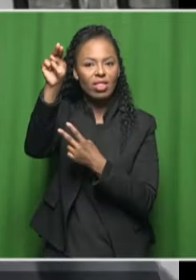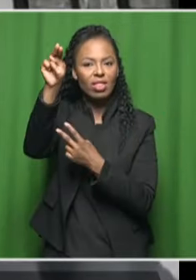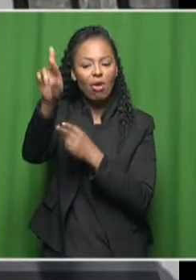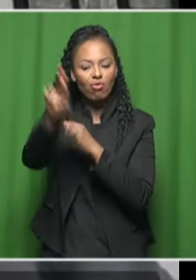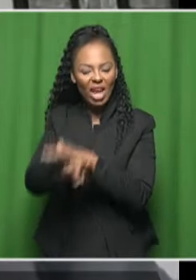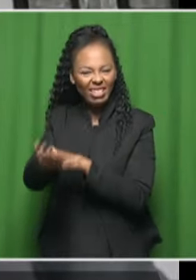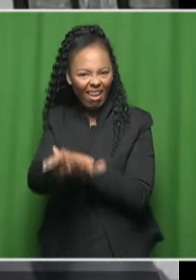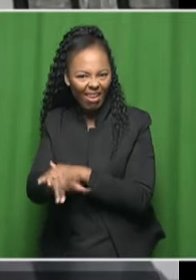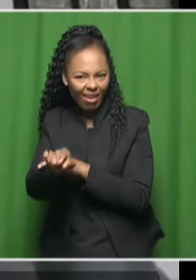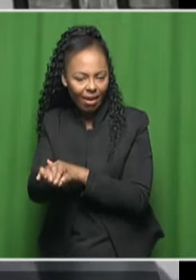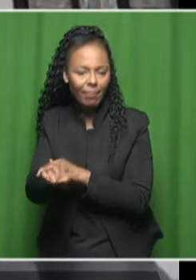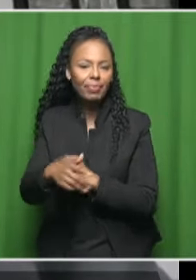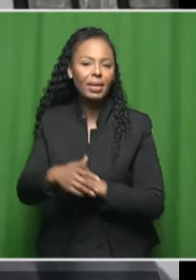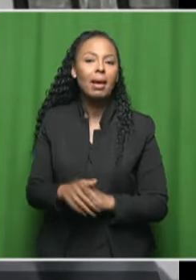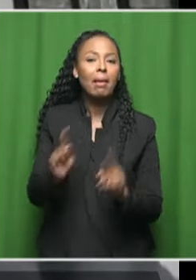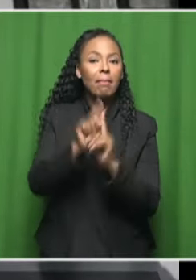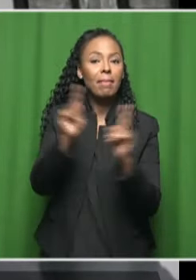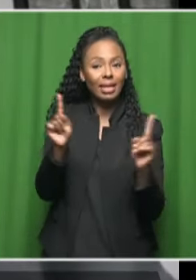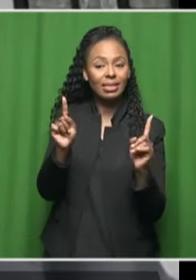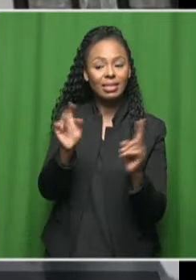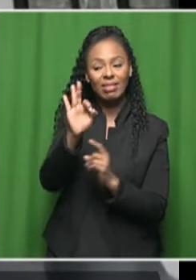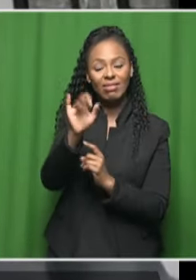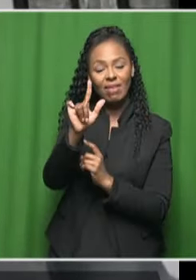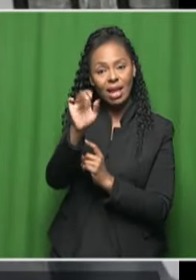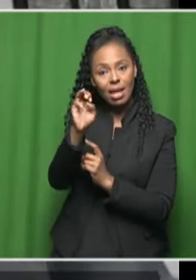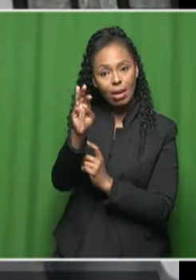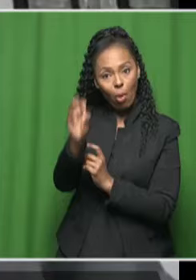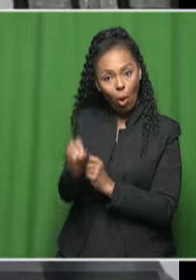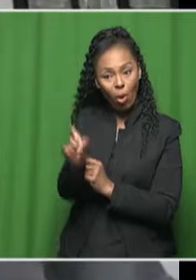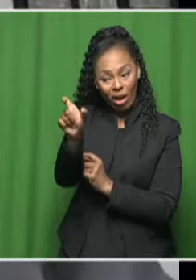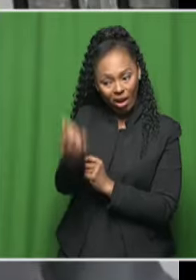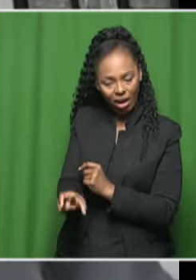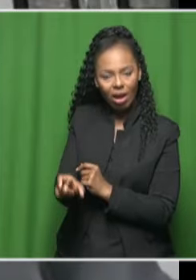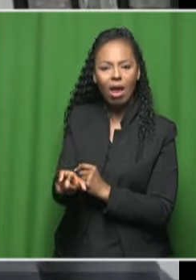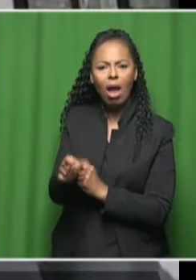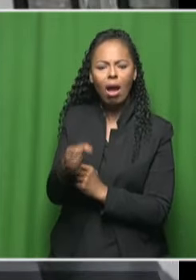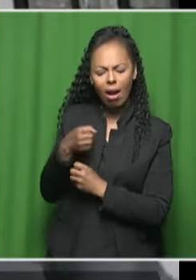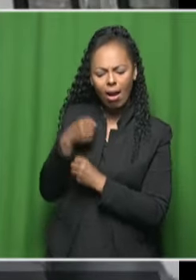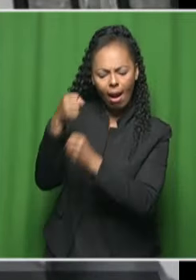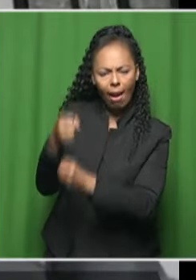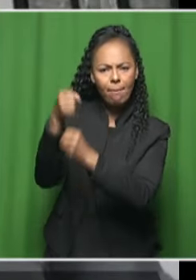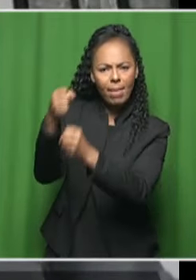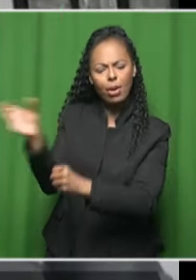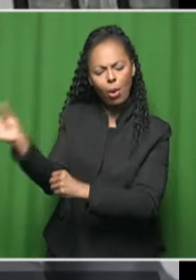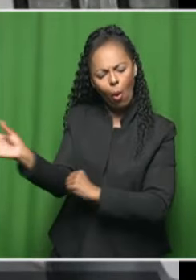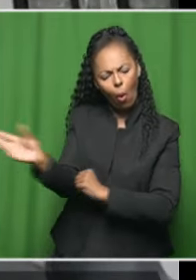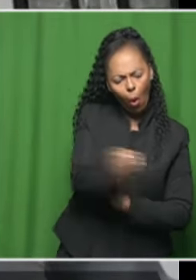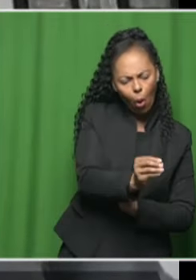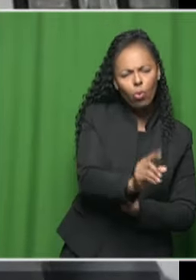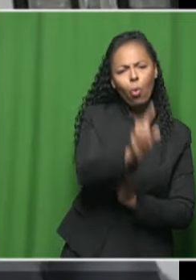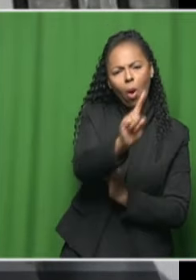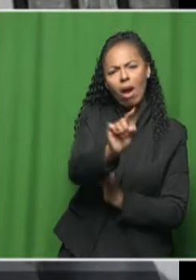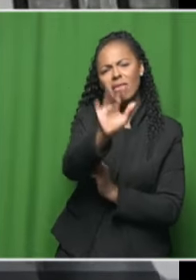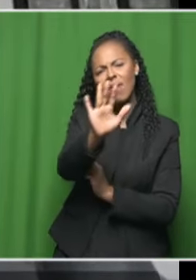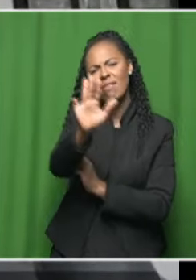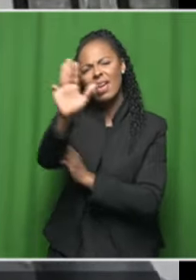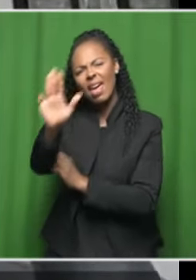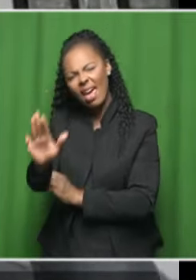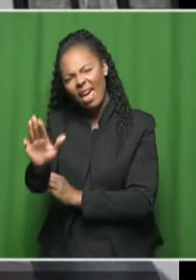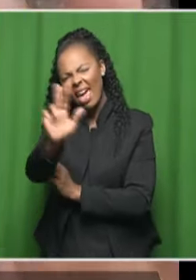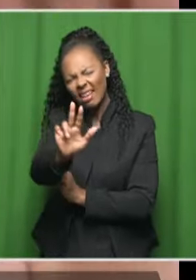candidate was the one who campaigned in all 158 districts